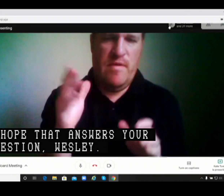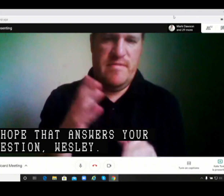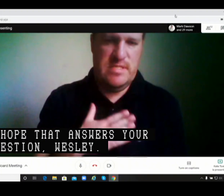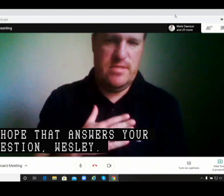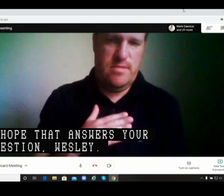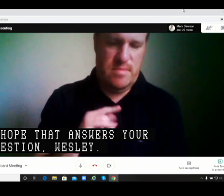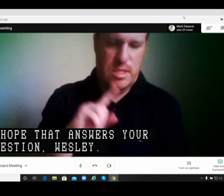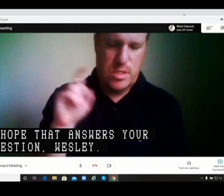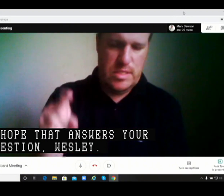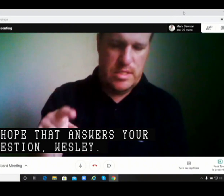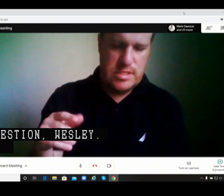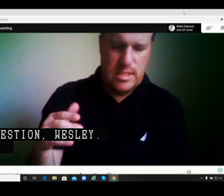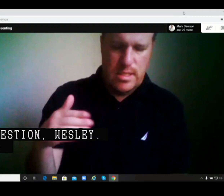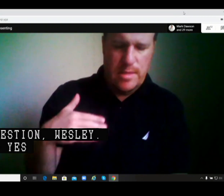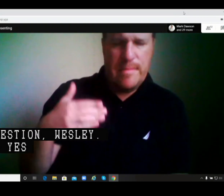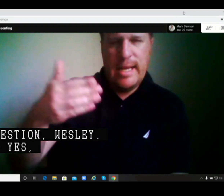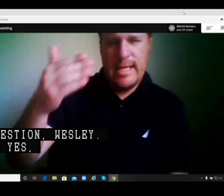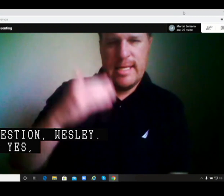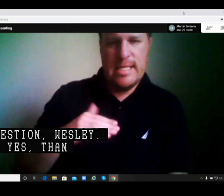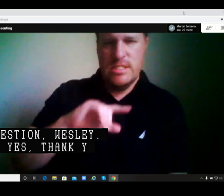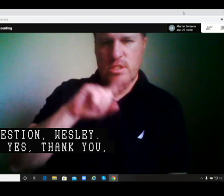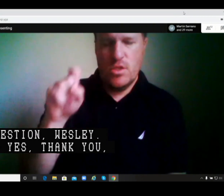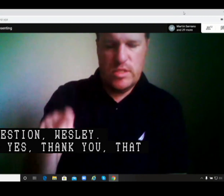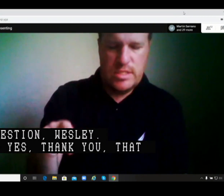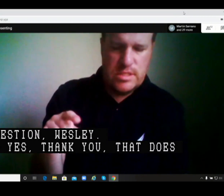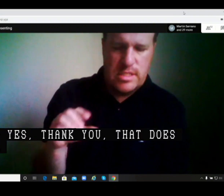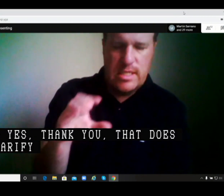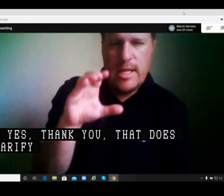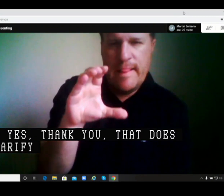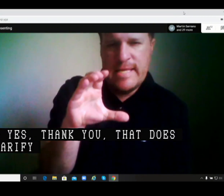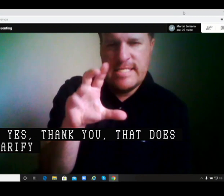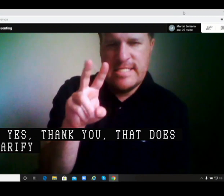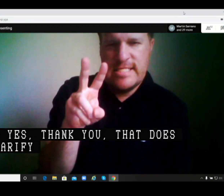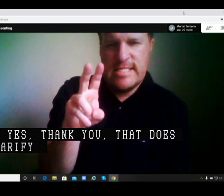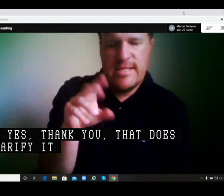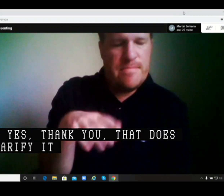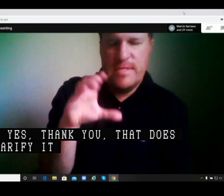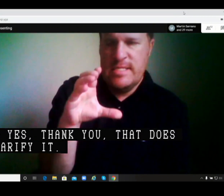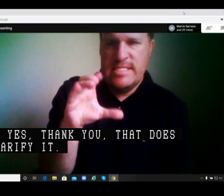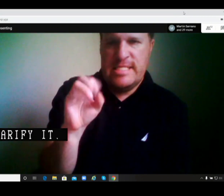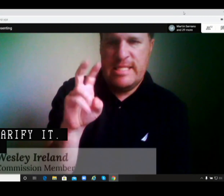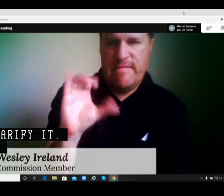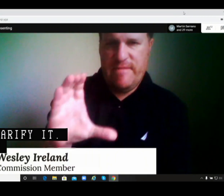Yes, thank you. That does clarify it. And my next question